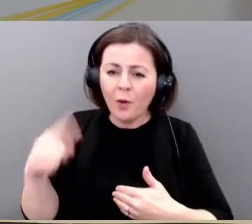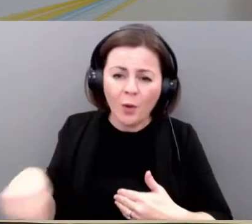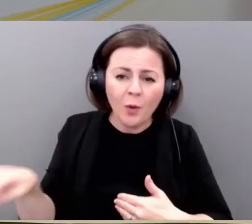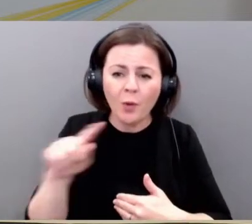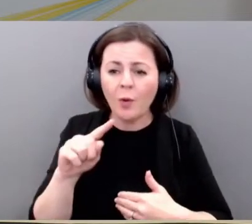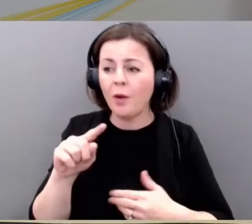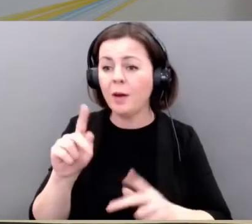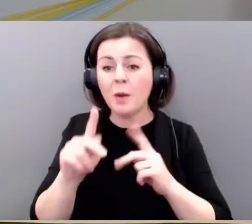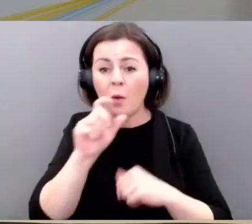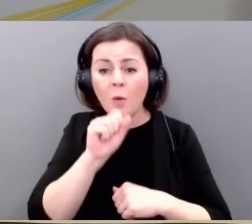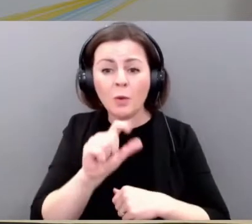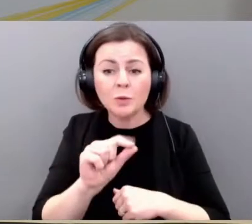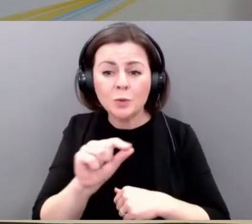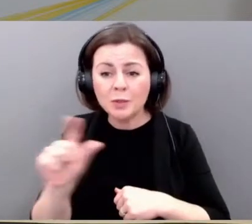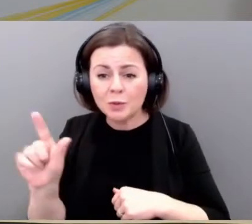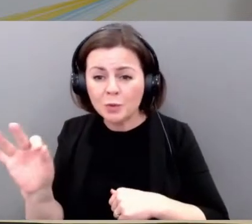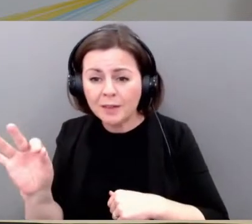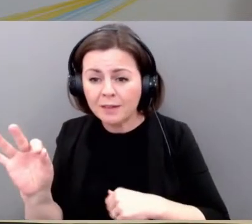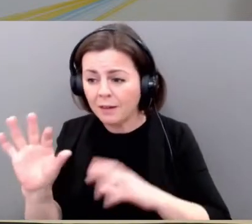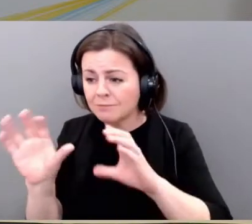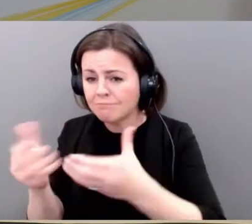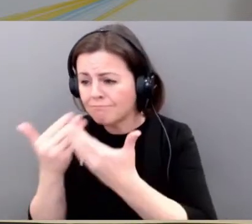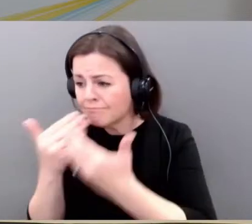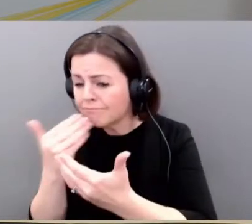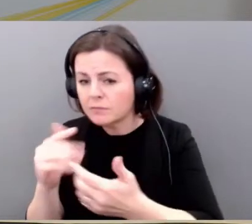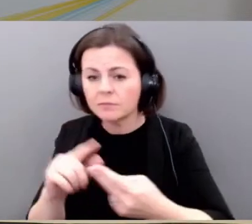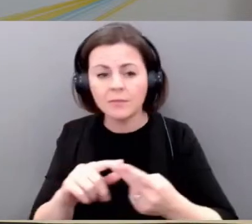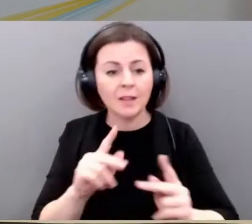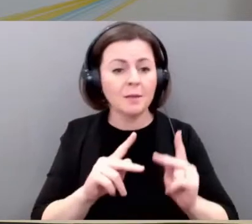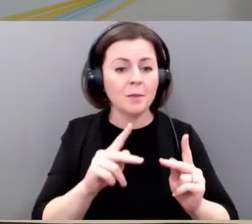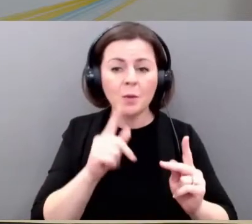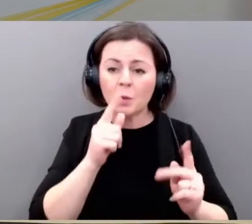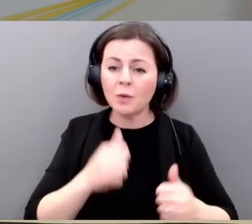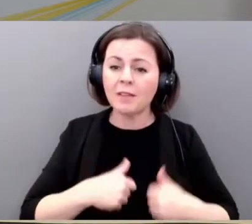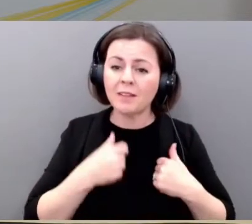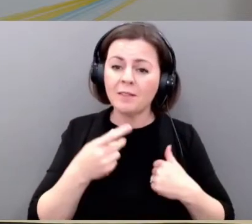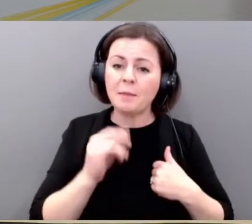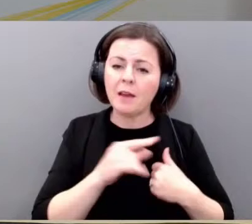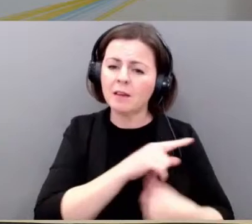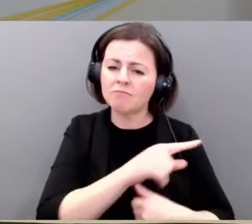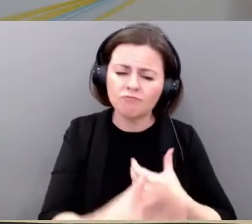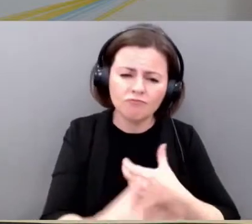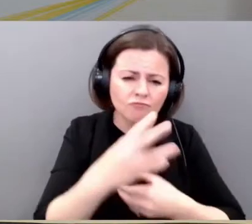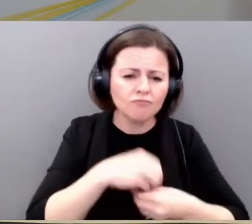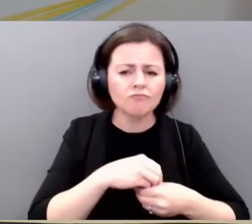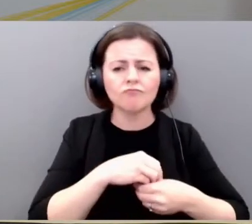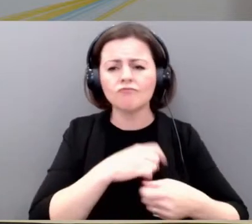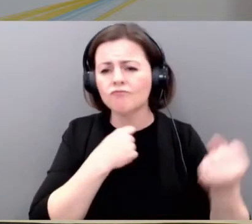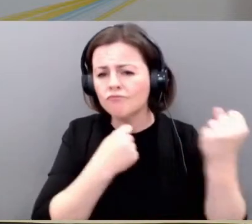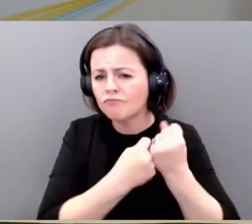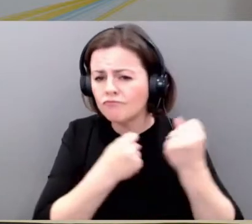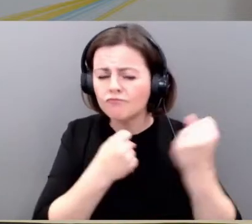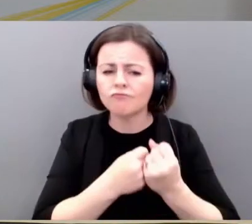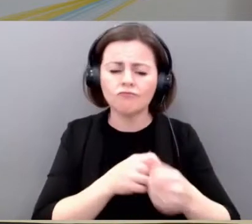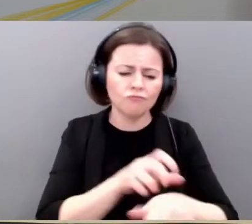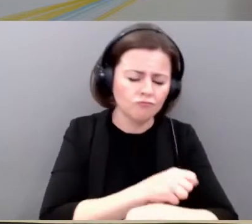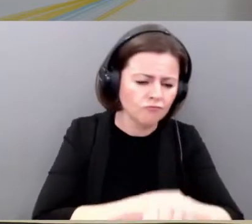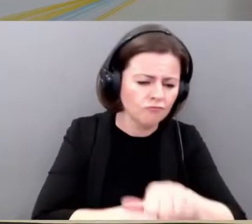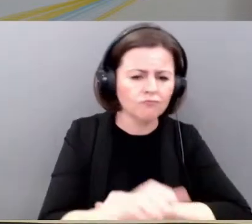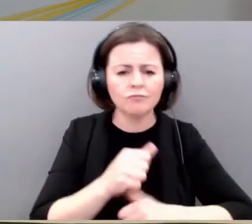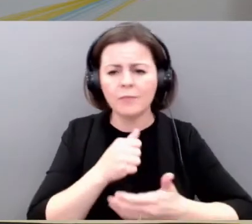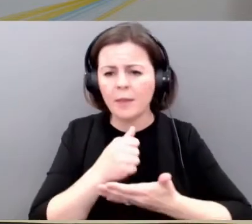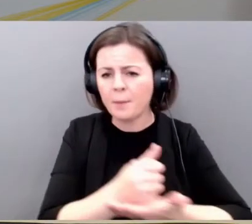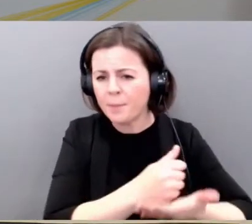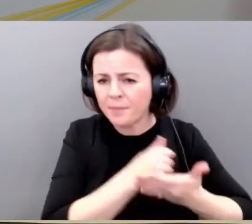islanders who have been so involved in this response and done their part, and to the